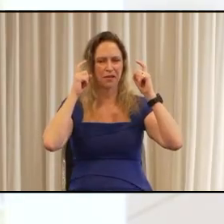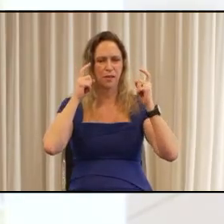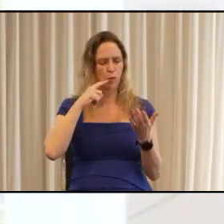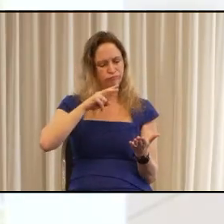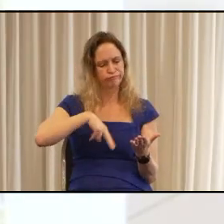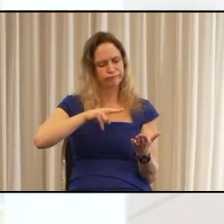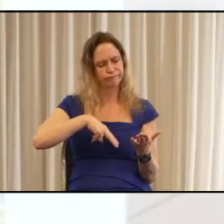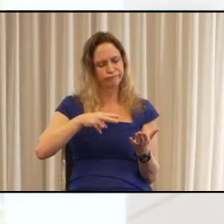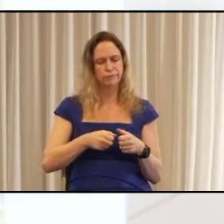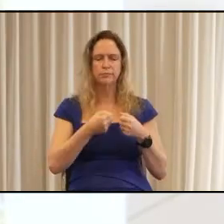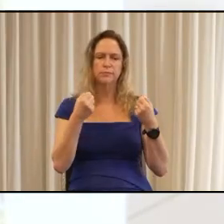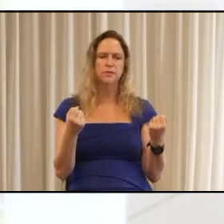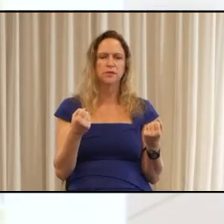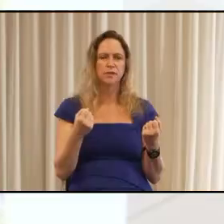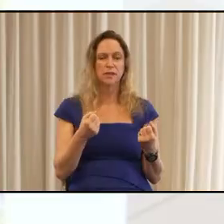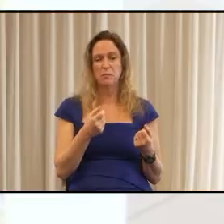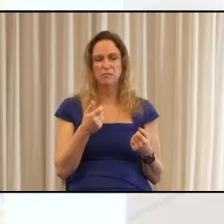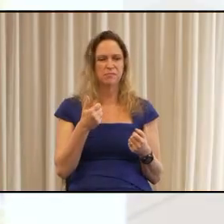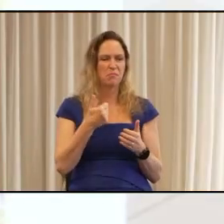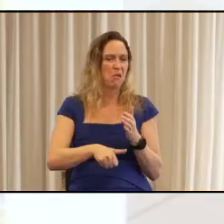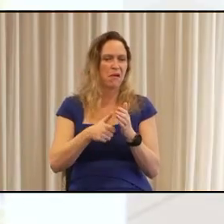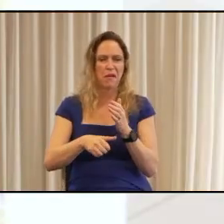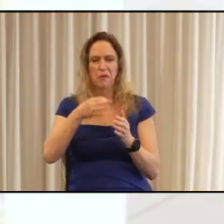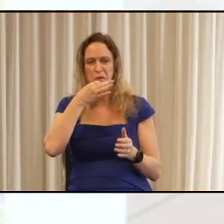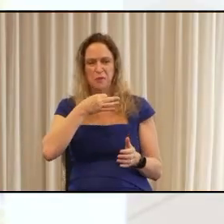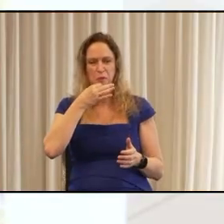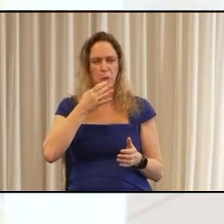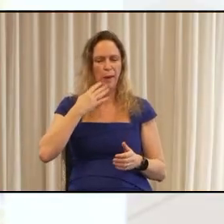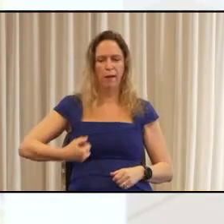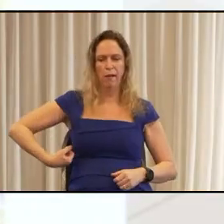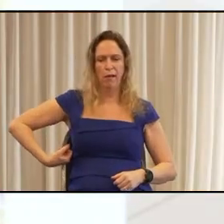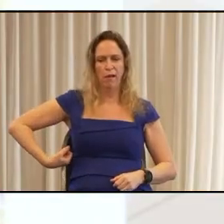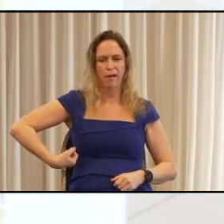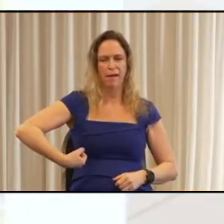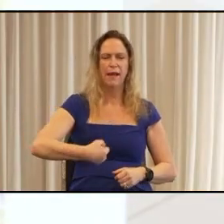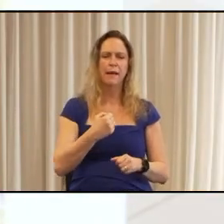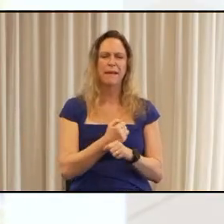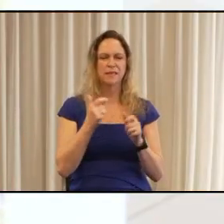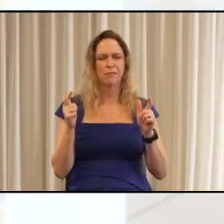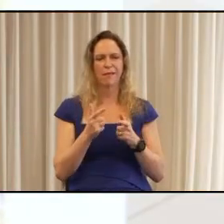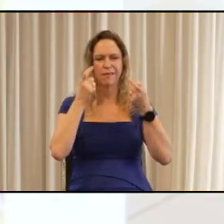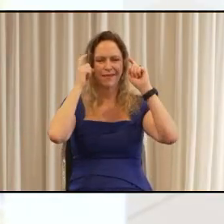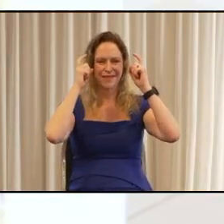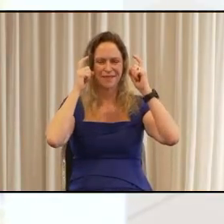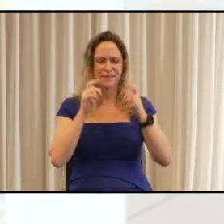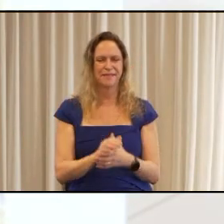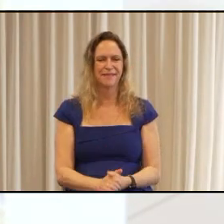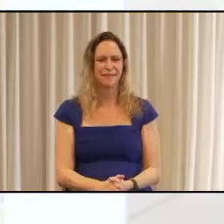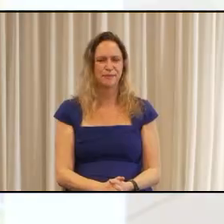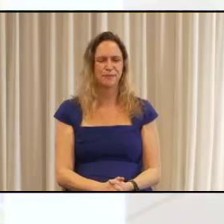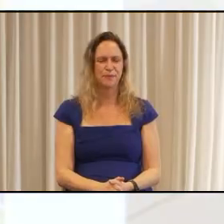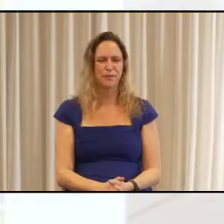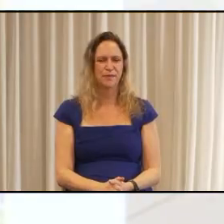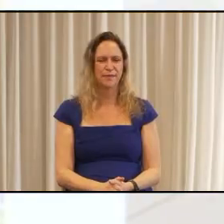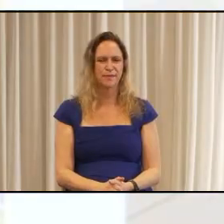a newspaper or two, or maybe even more, under his arm. And it's a really reasonably socially acceptable thing.